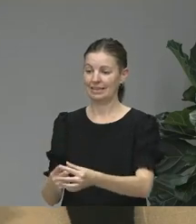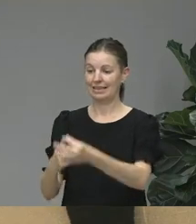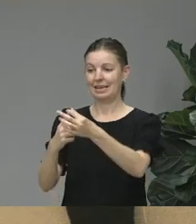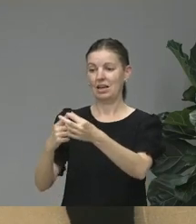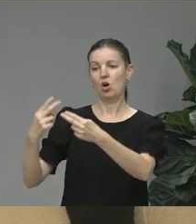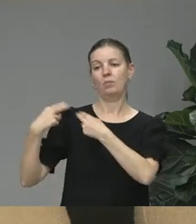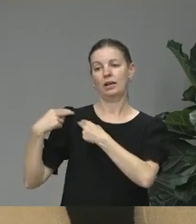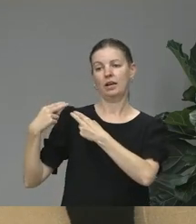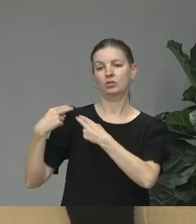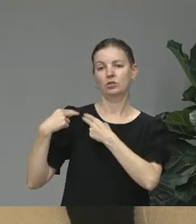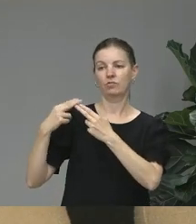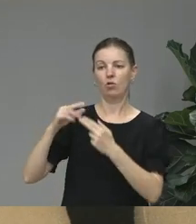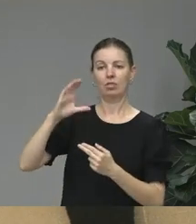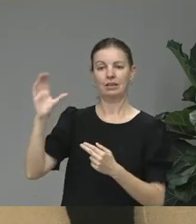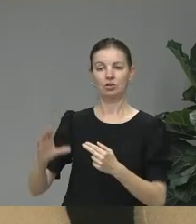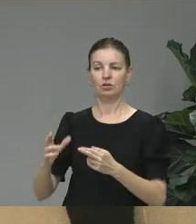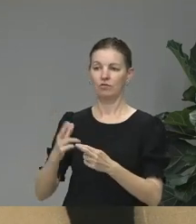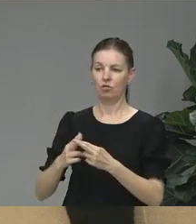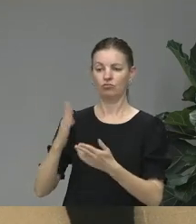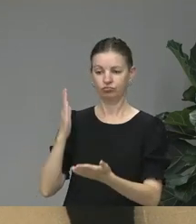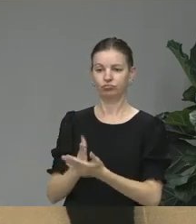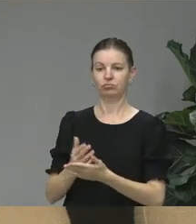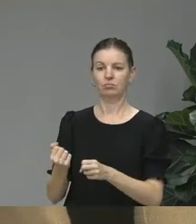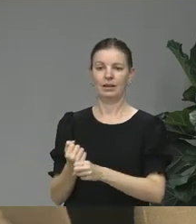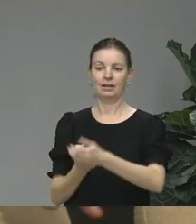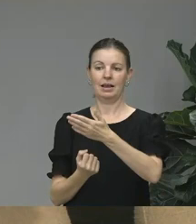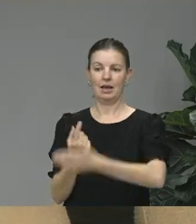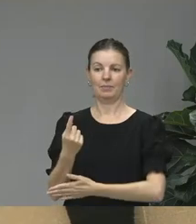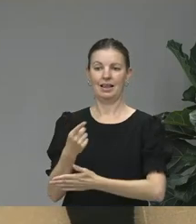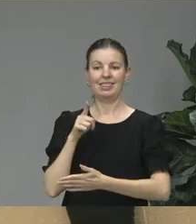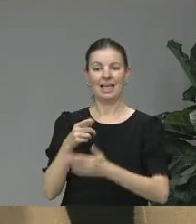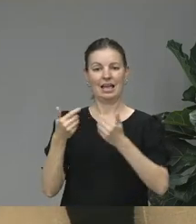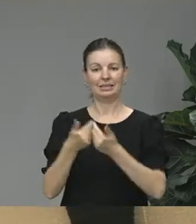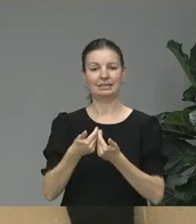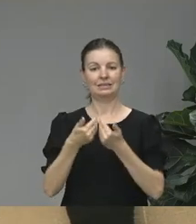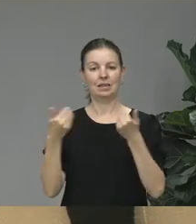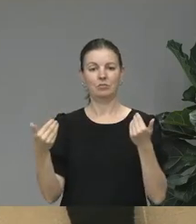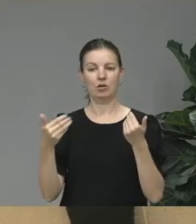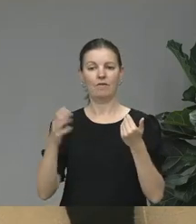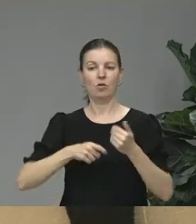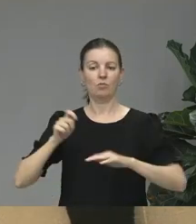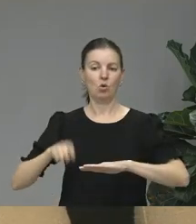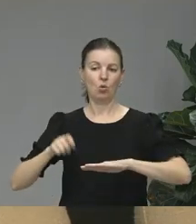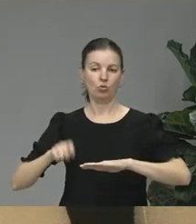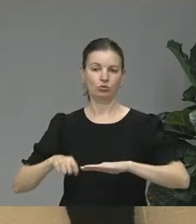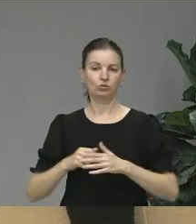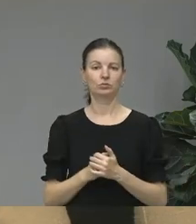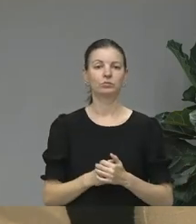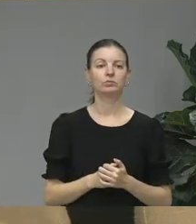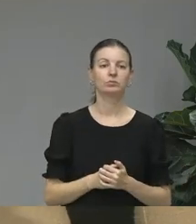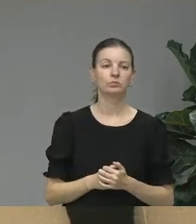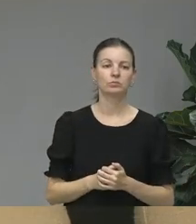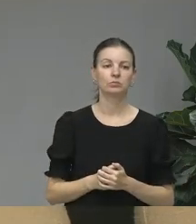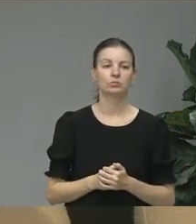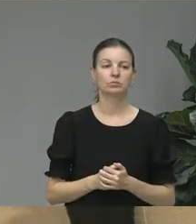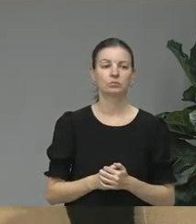nation states for progressive realisation, which sit better outside a court environment. So